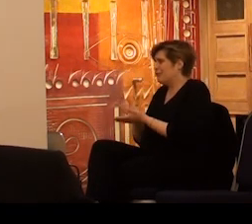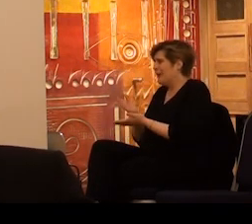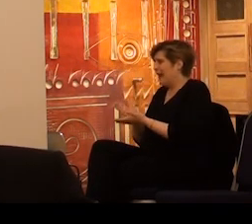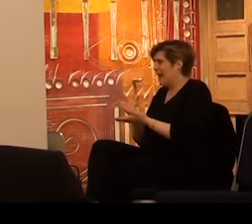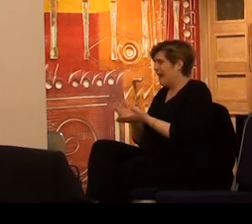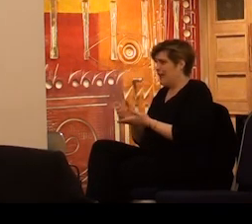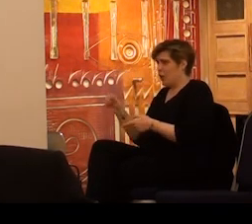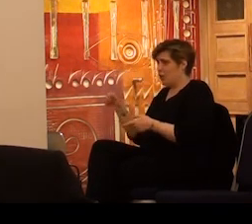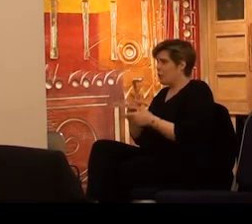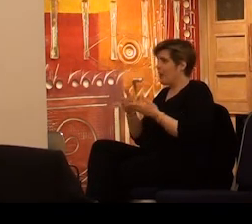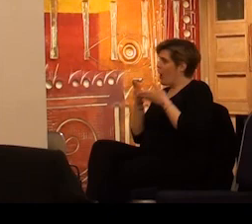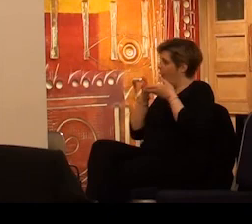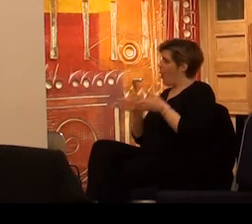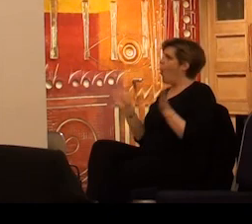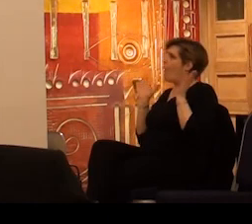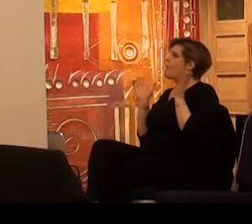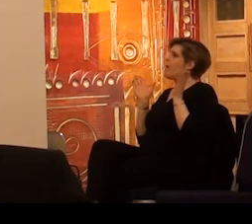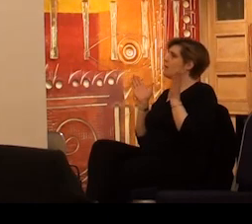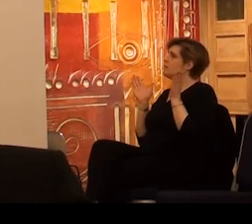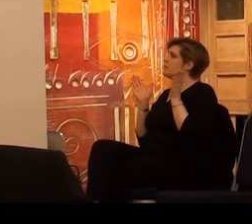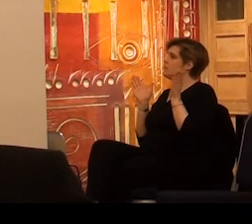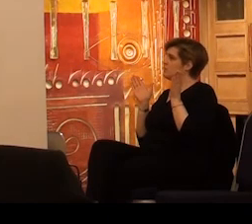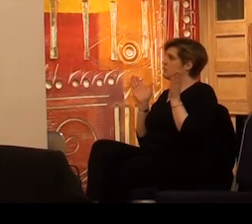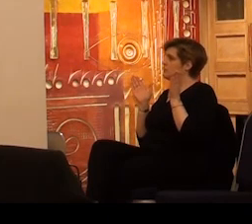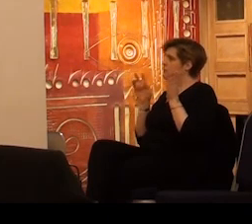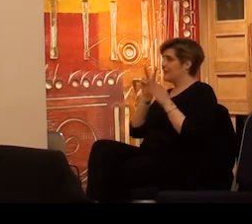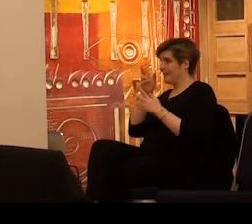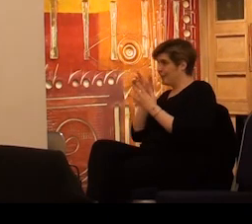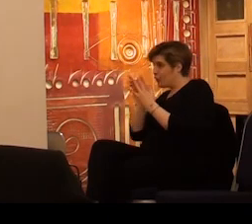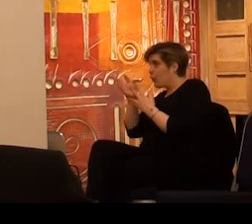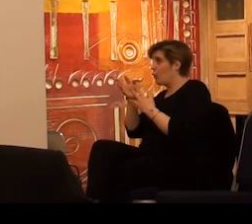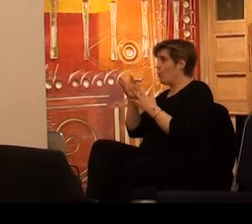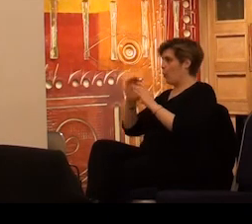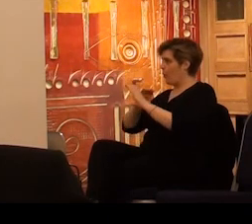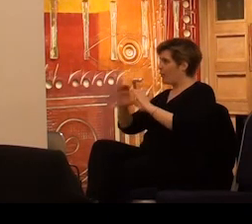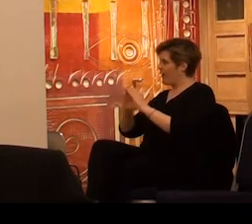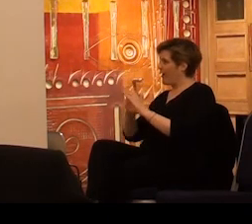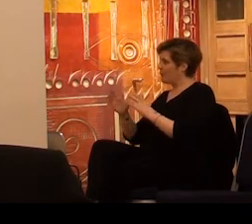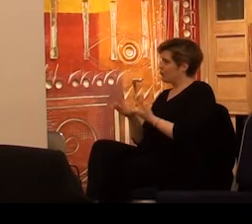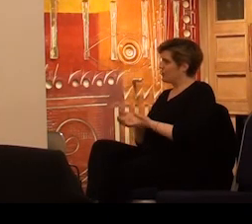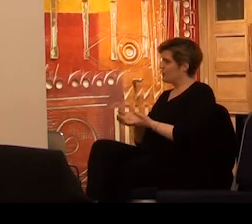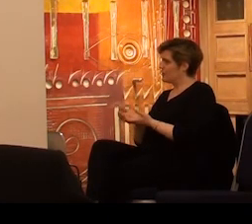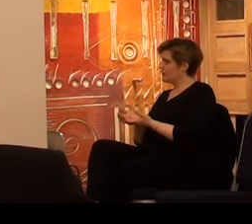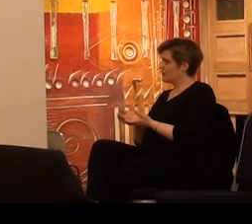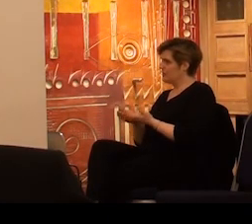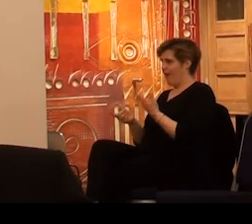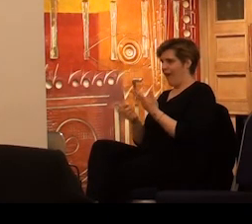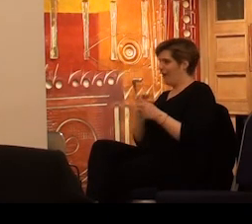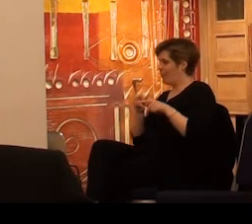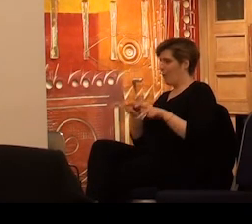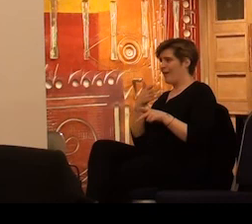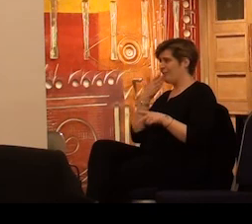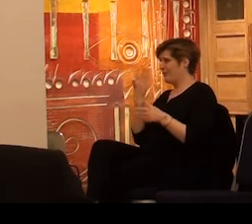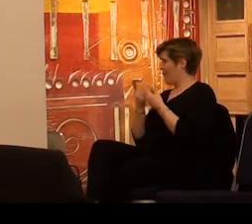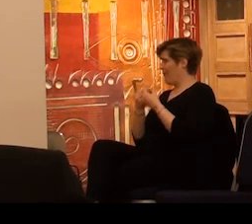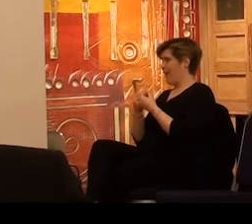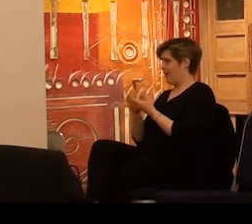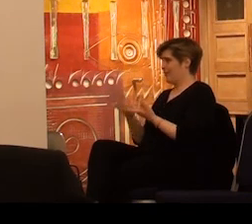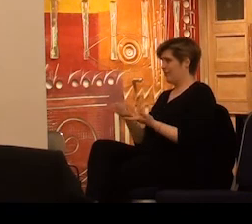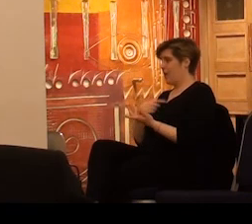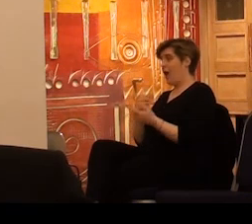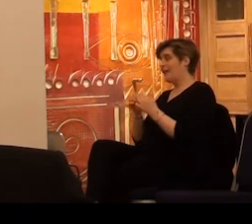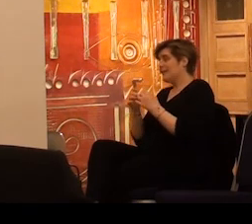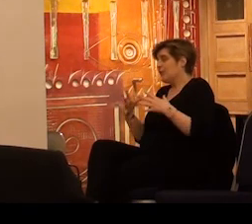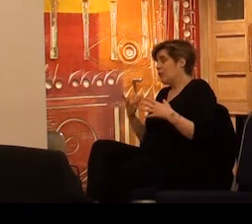complete, open, transparent communication with everybody, because there's no value in doing anything but that. Yeah? I might disagree with some